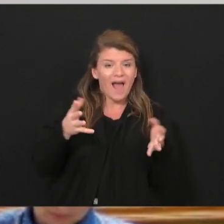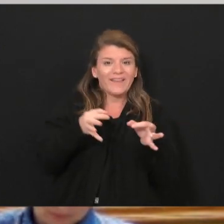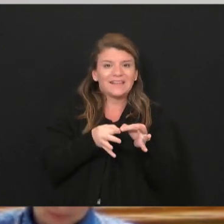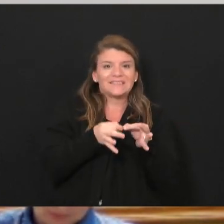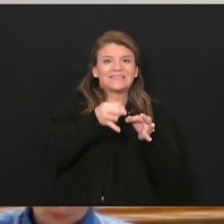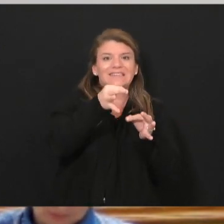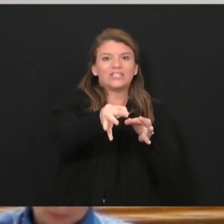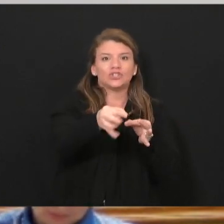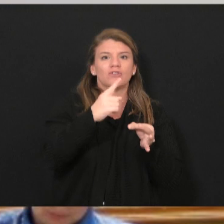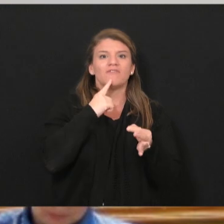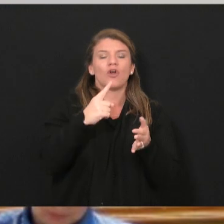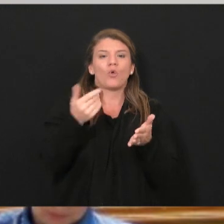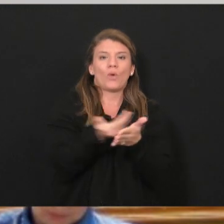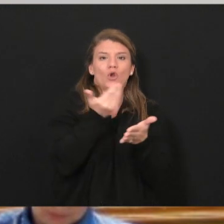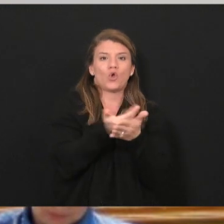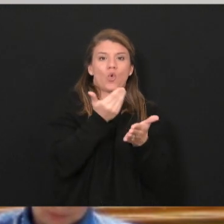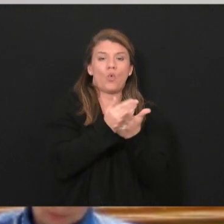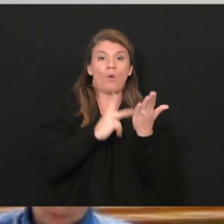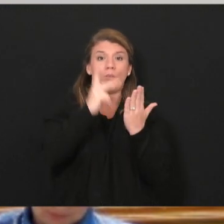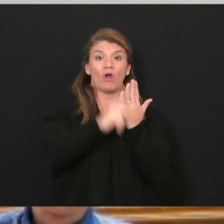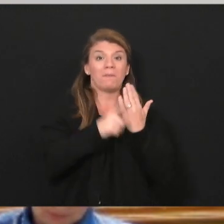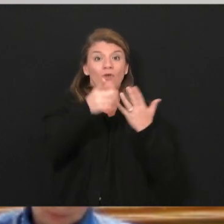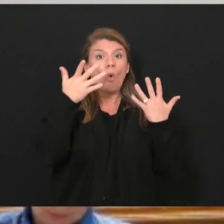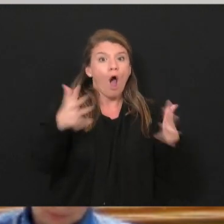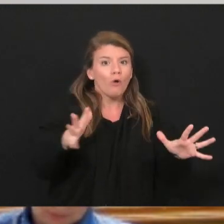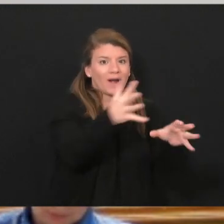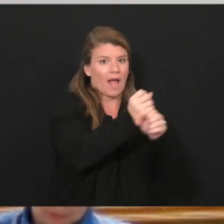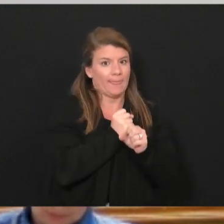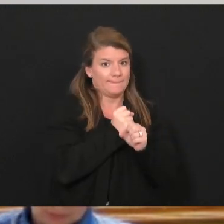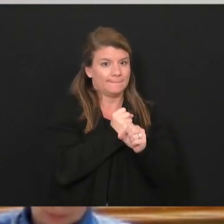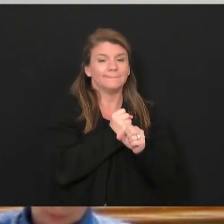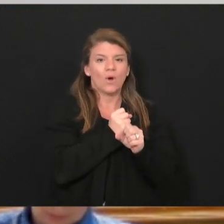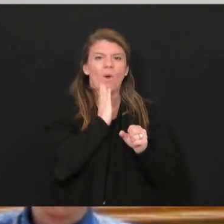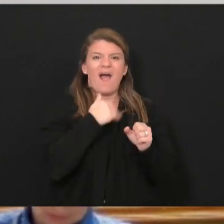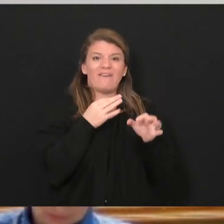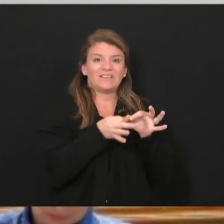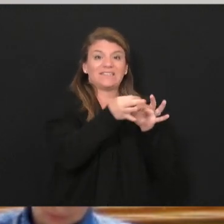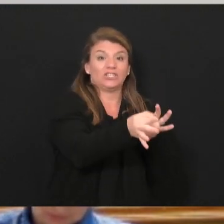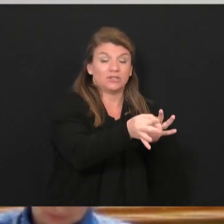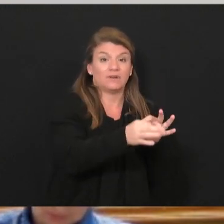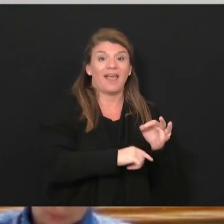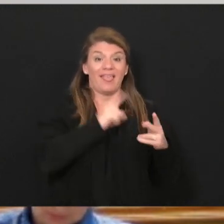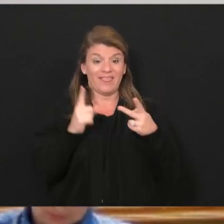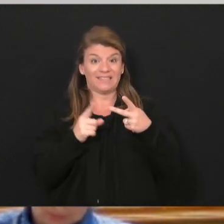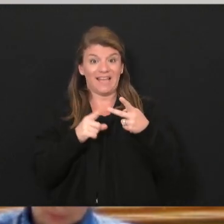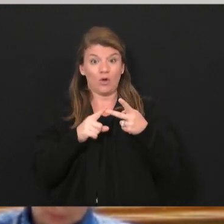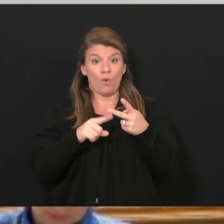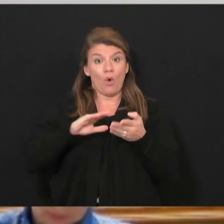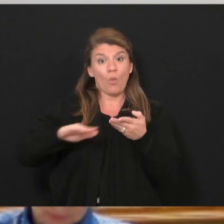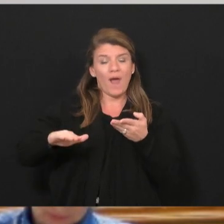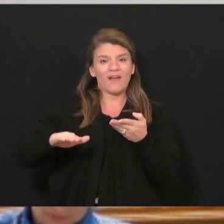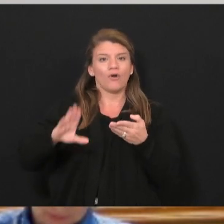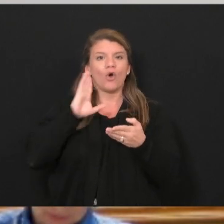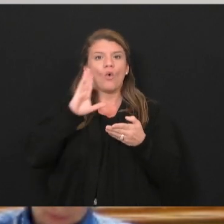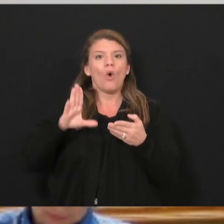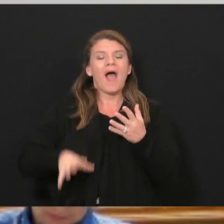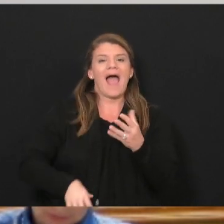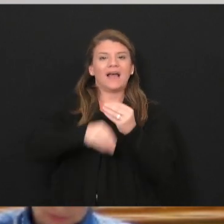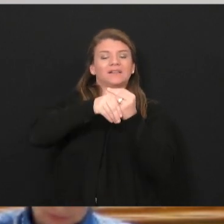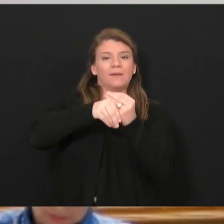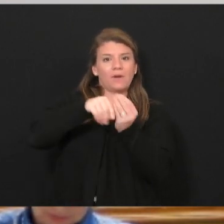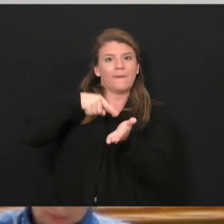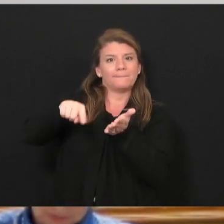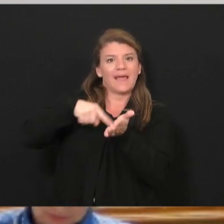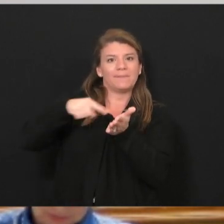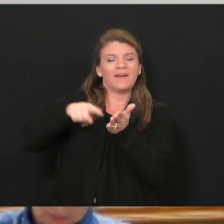period for those already receiving SNAP benefits. And another waiver will allow for supplemental payments to households approved for